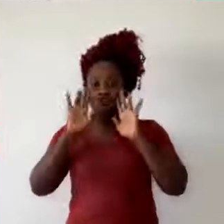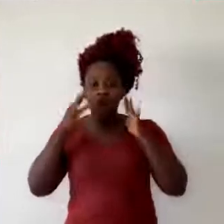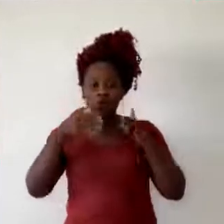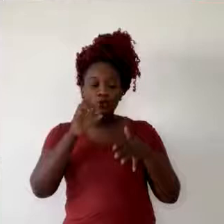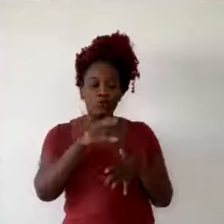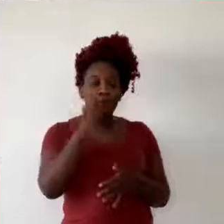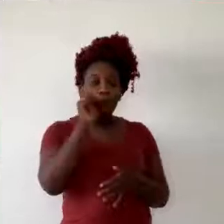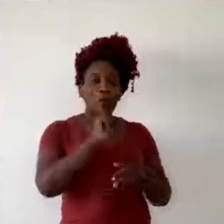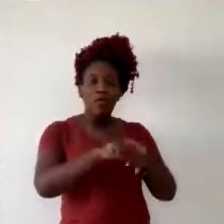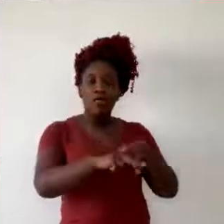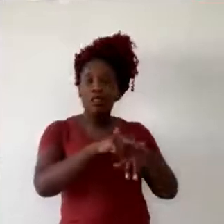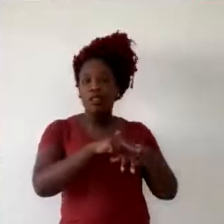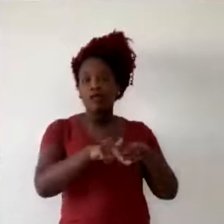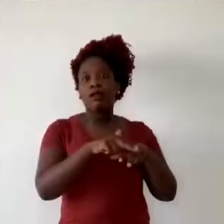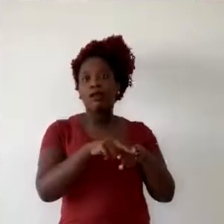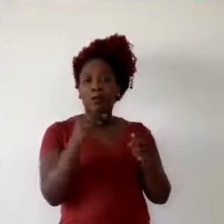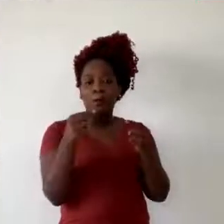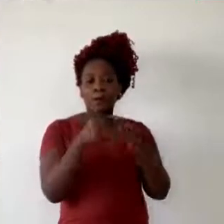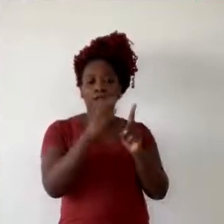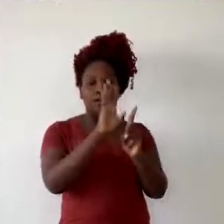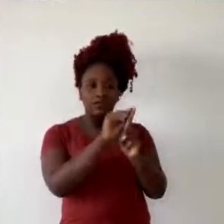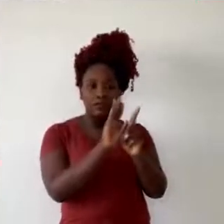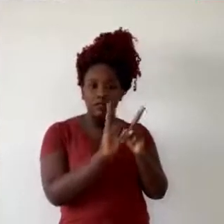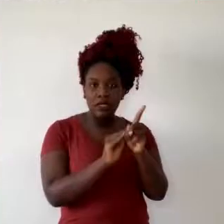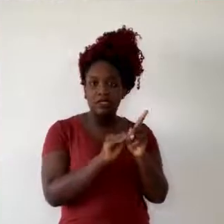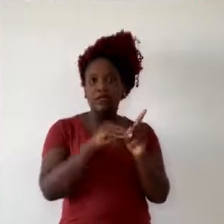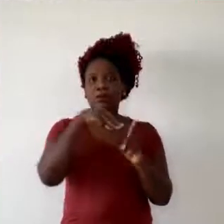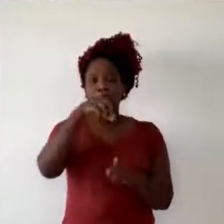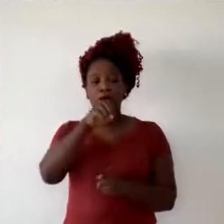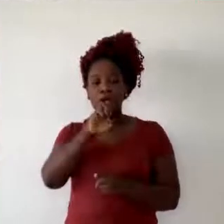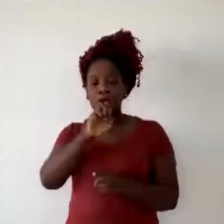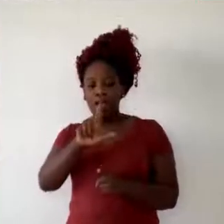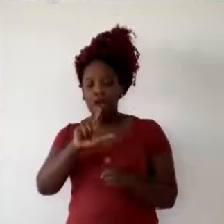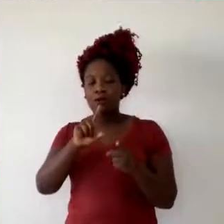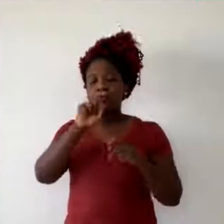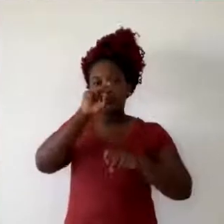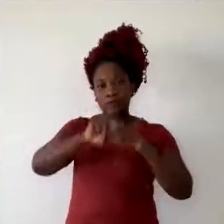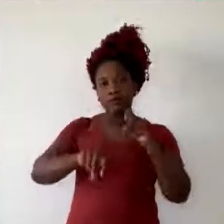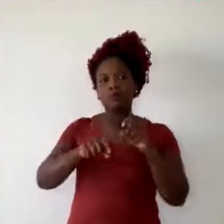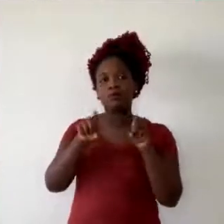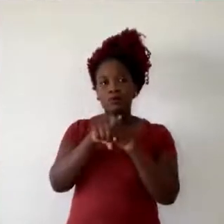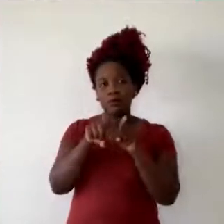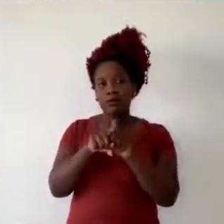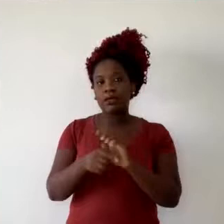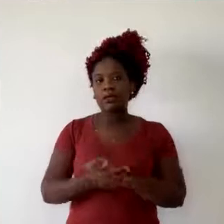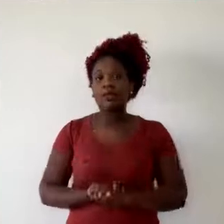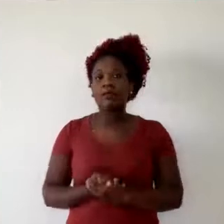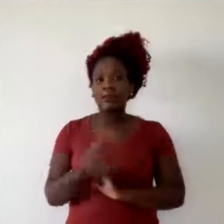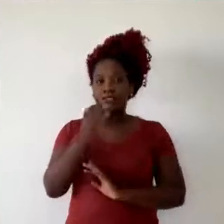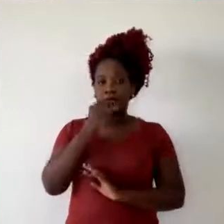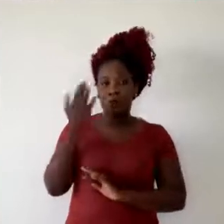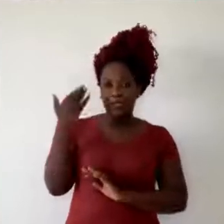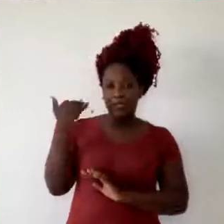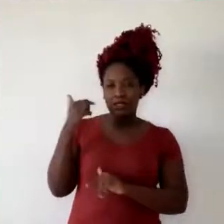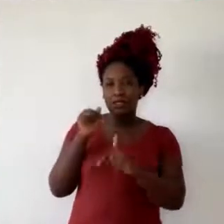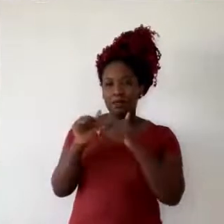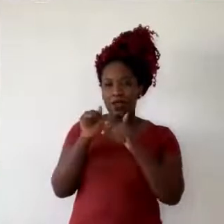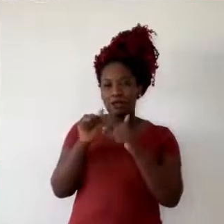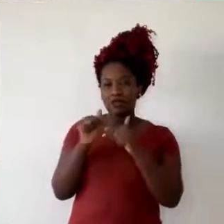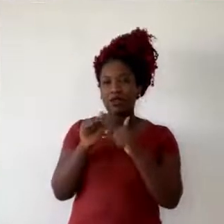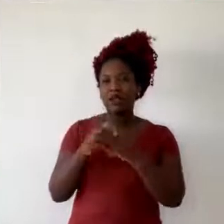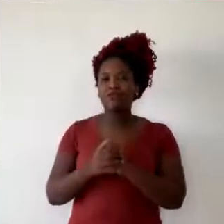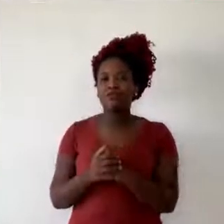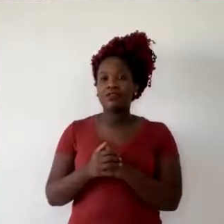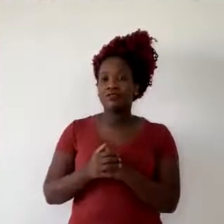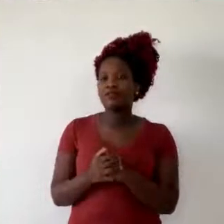harassment, moral harassment. Then we need to understand these different dimensions. And when I worked in the